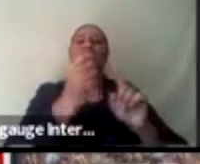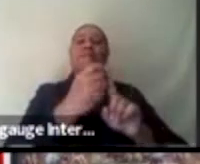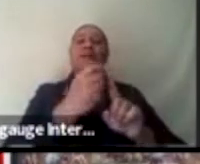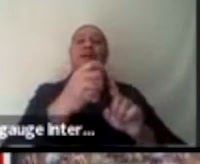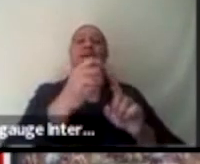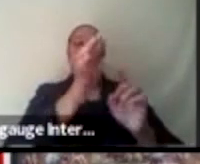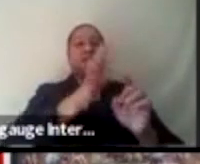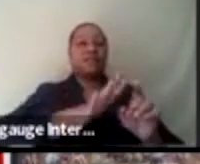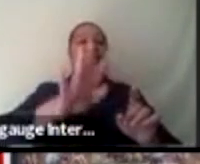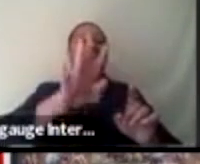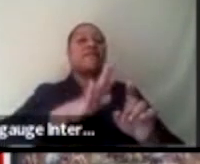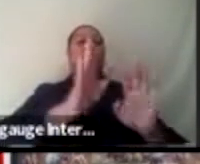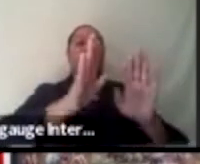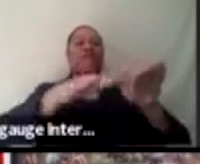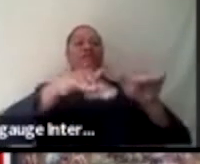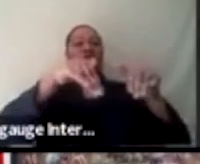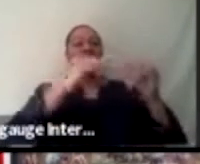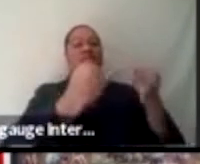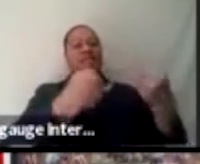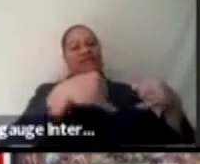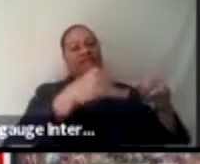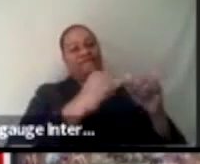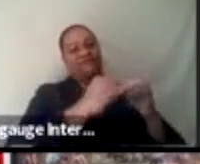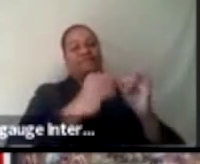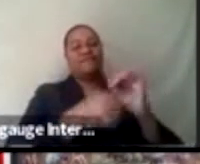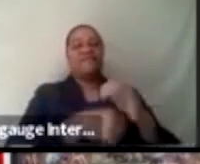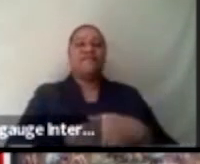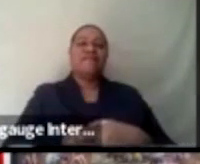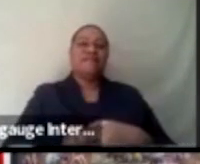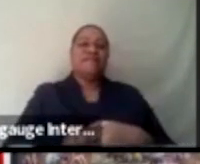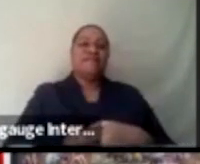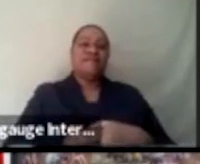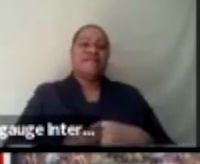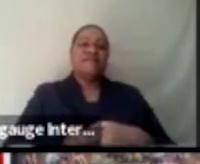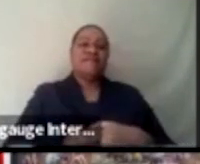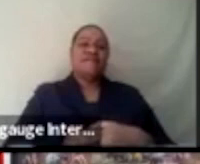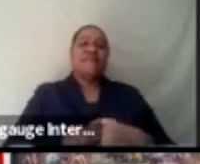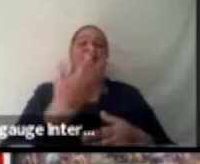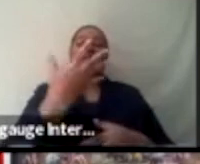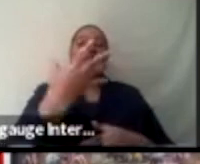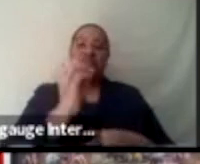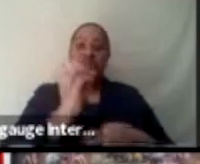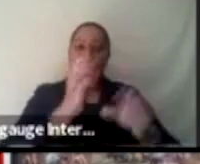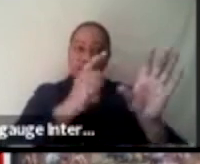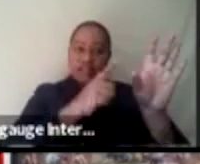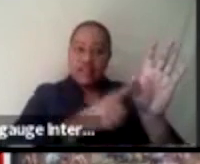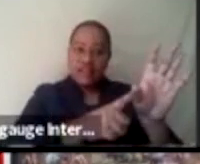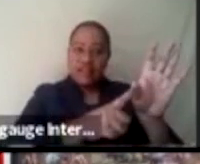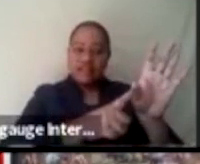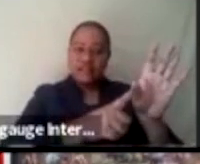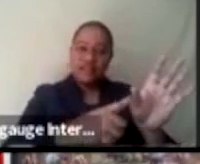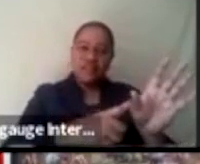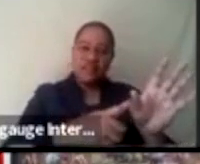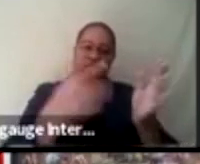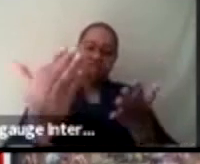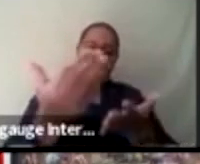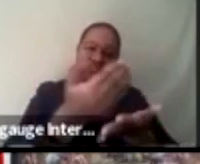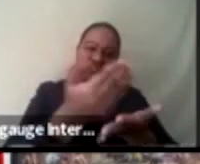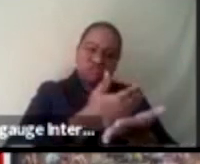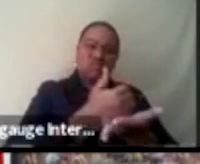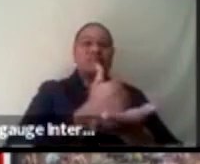50 years of Pacific regionalism, 50 years of collective action.